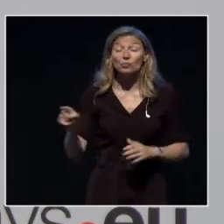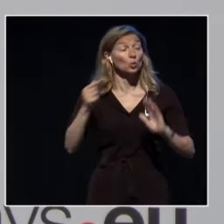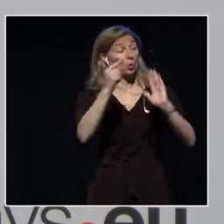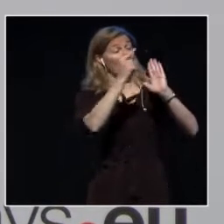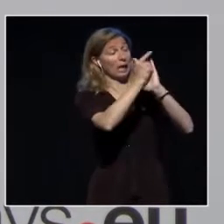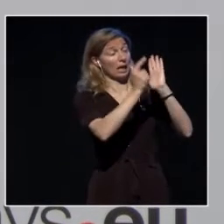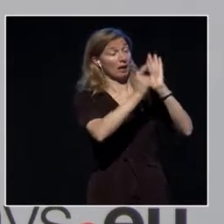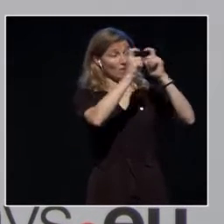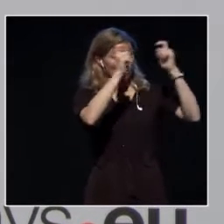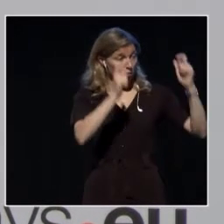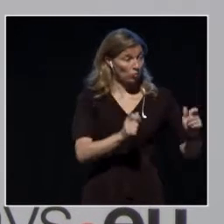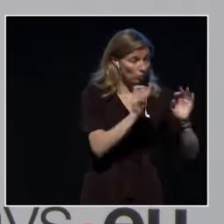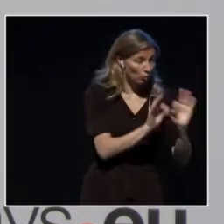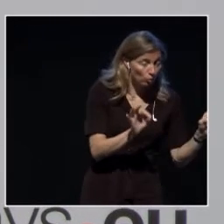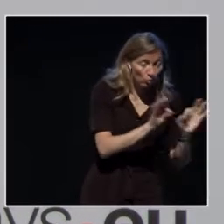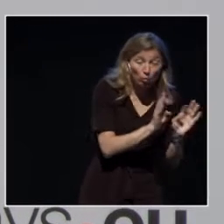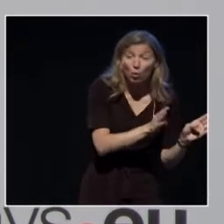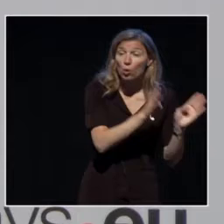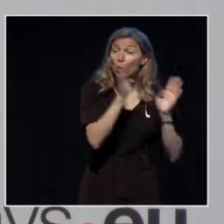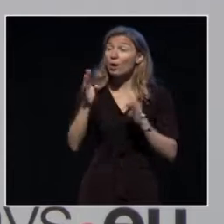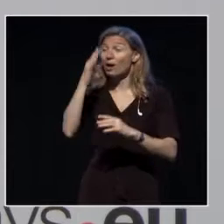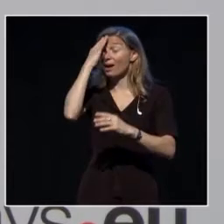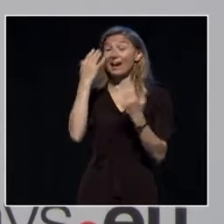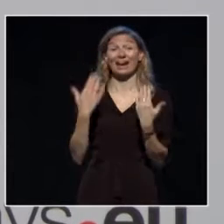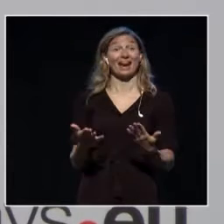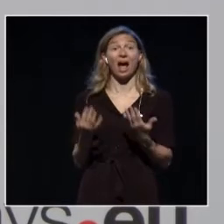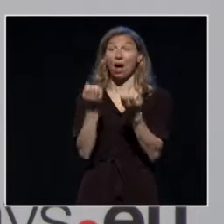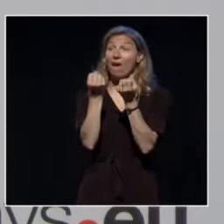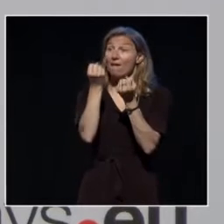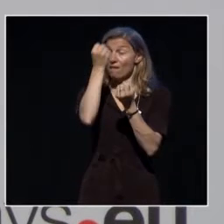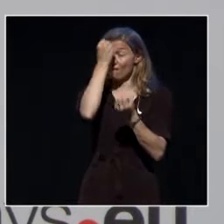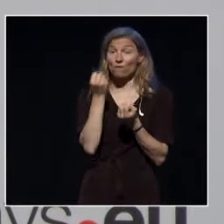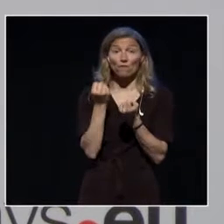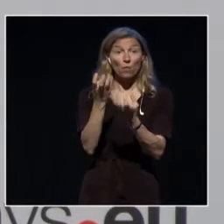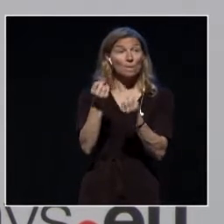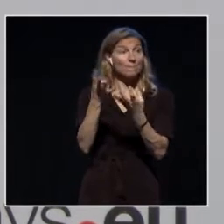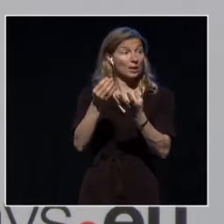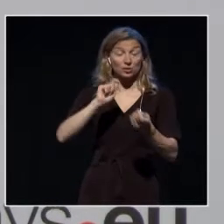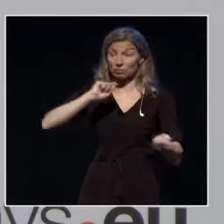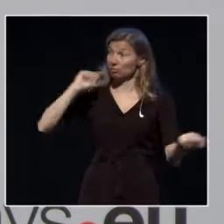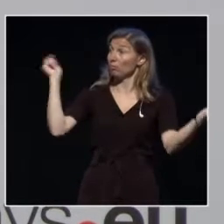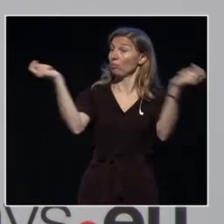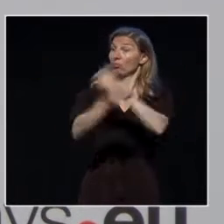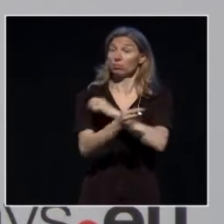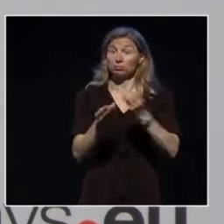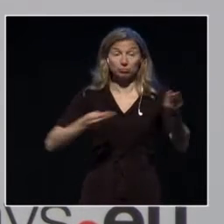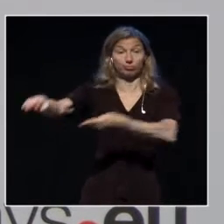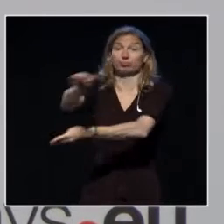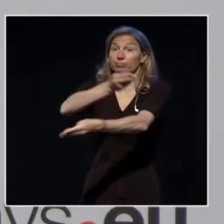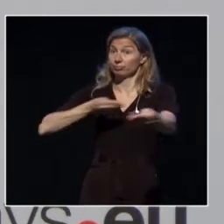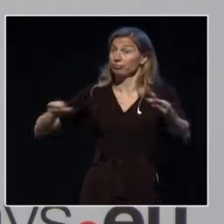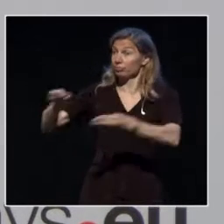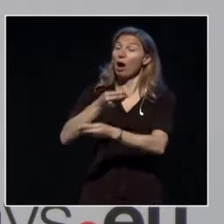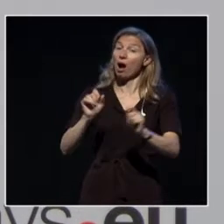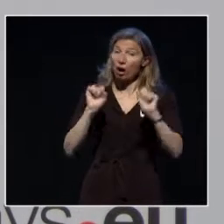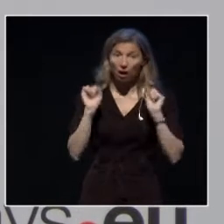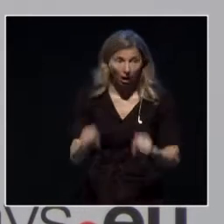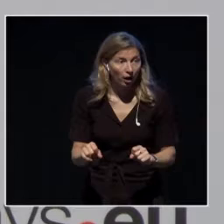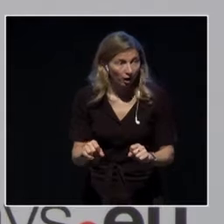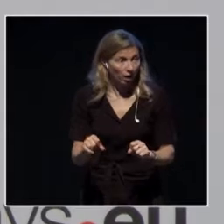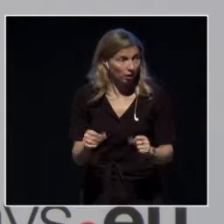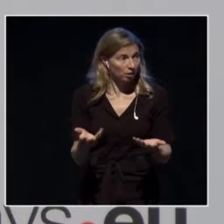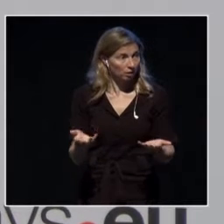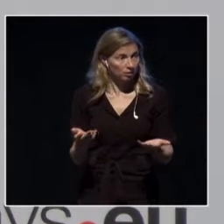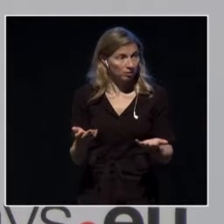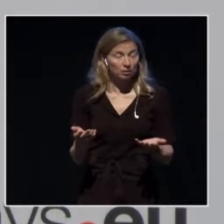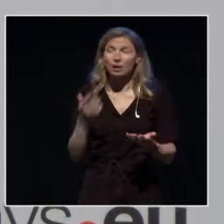important. The information revolution that we're enjoying makes it possible to do this because now information costs